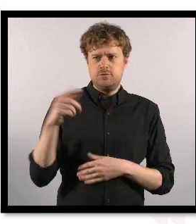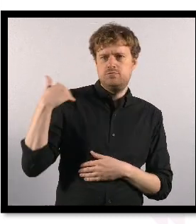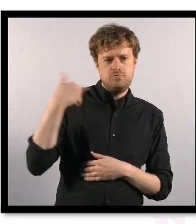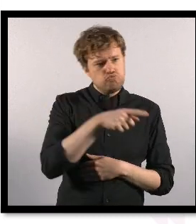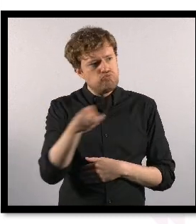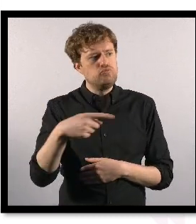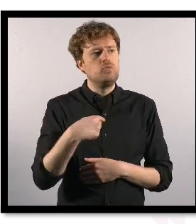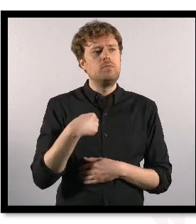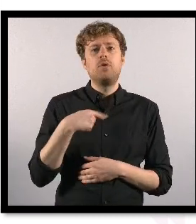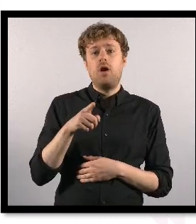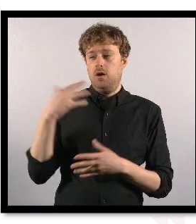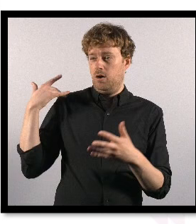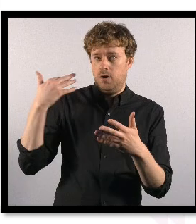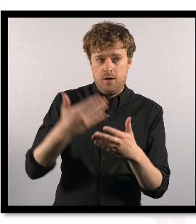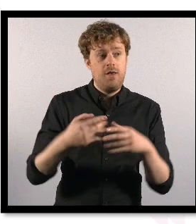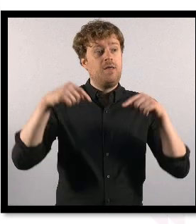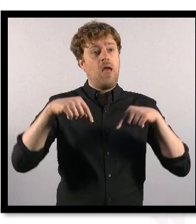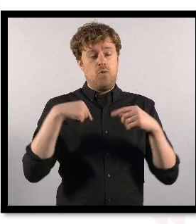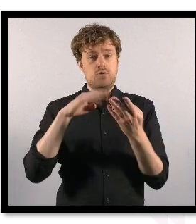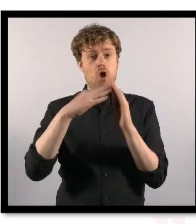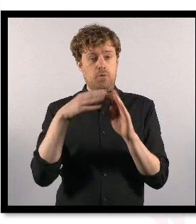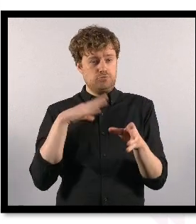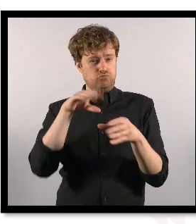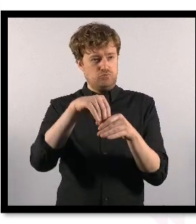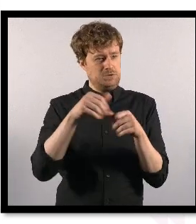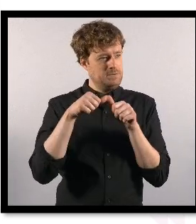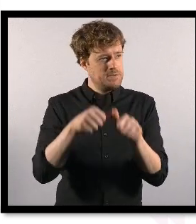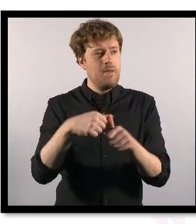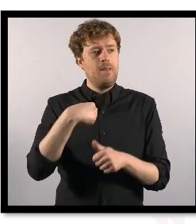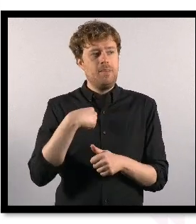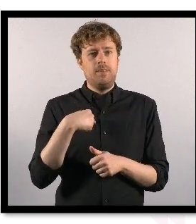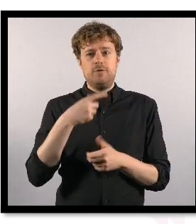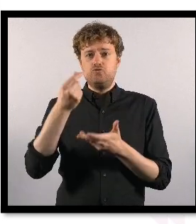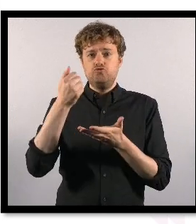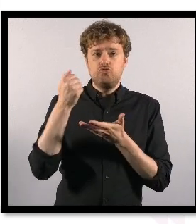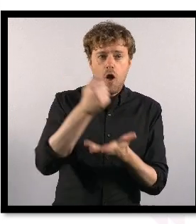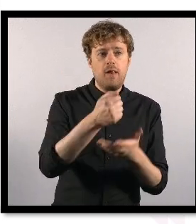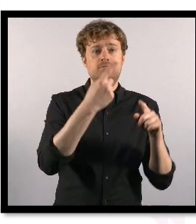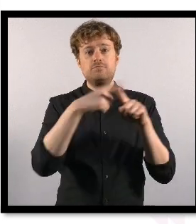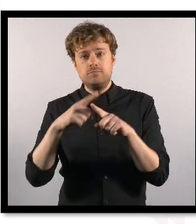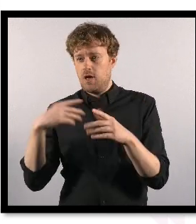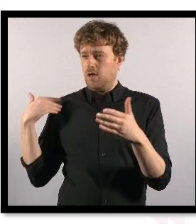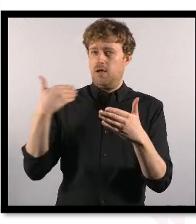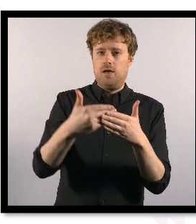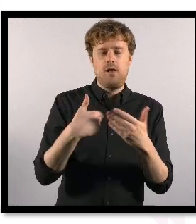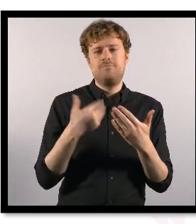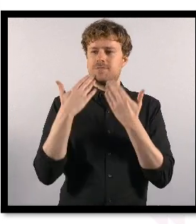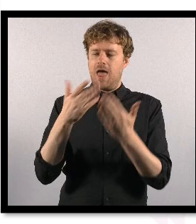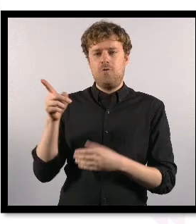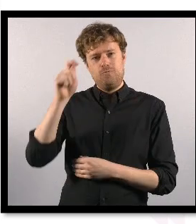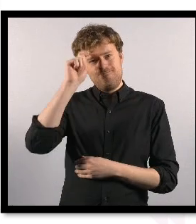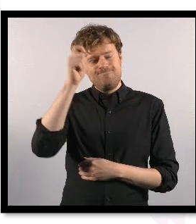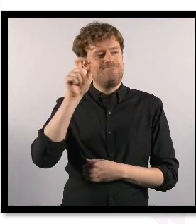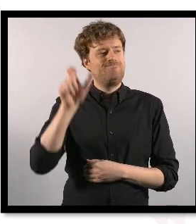as well. And I knew about Kubernetes, I knew about the project, some of the projects in the ecosystem, but I didn't know about this community around